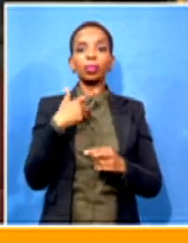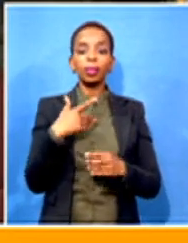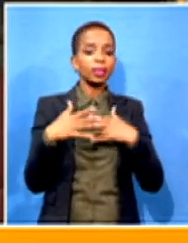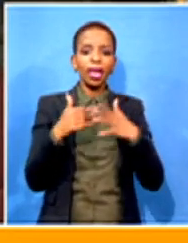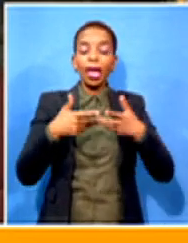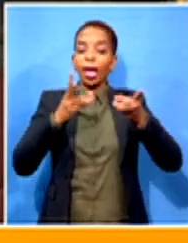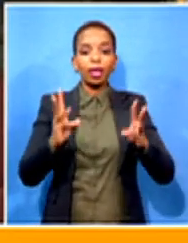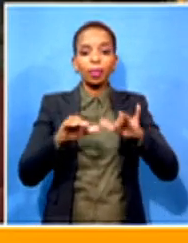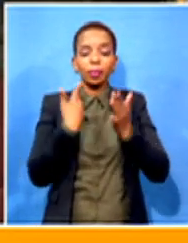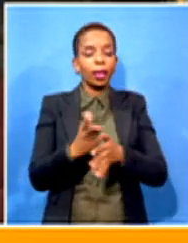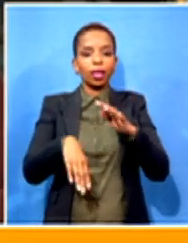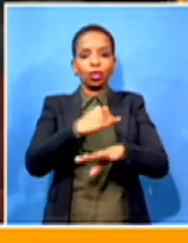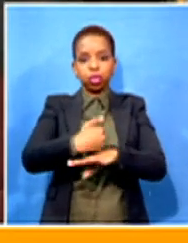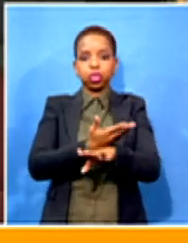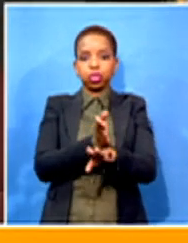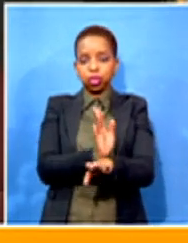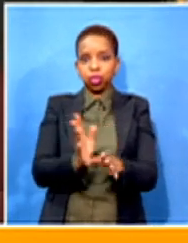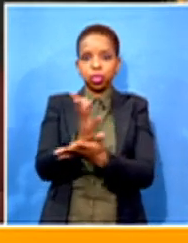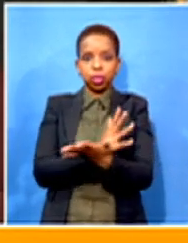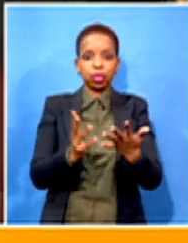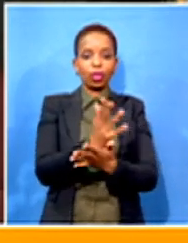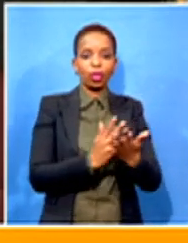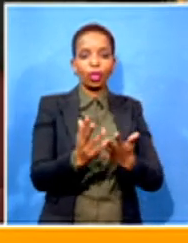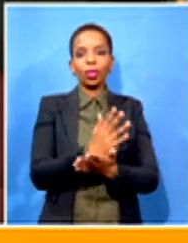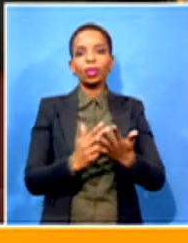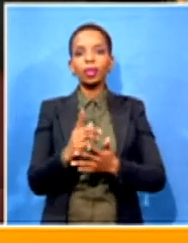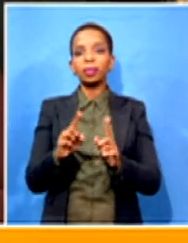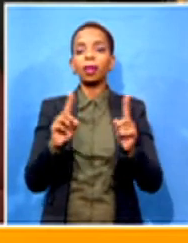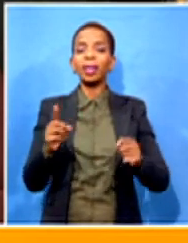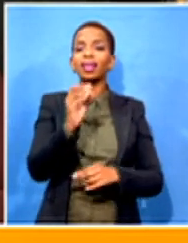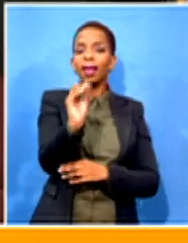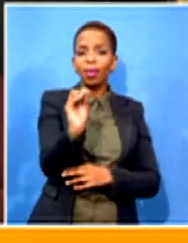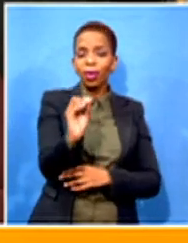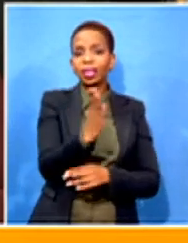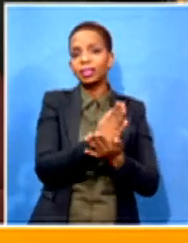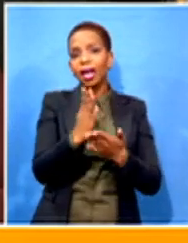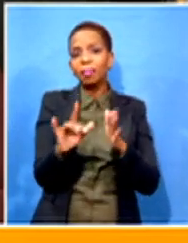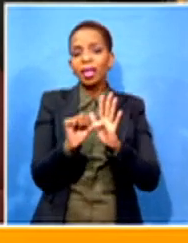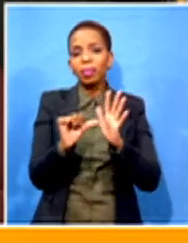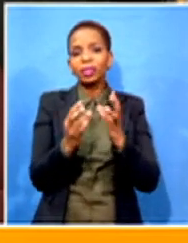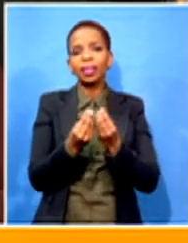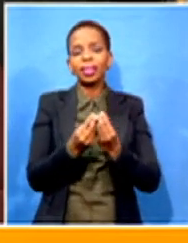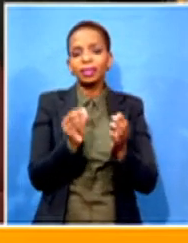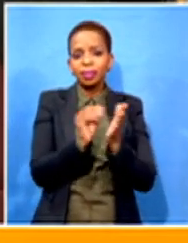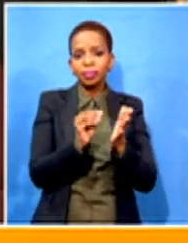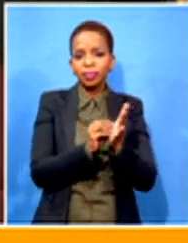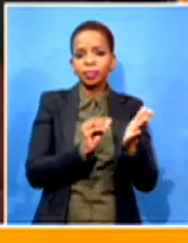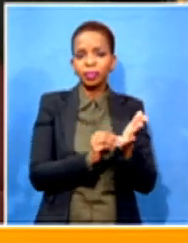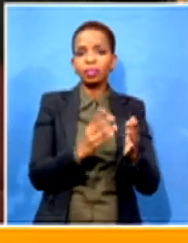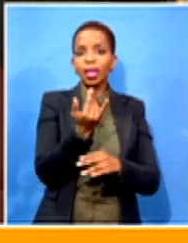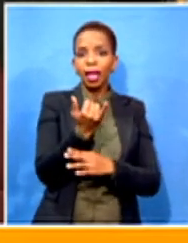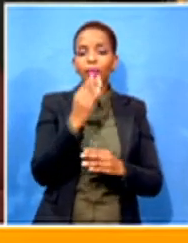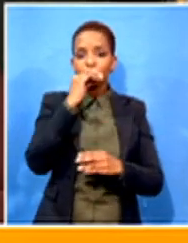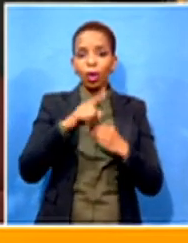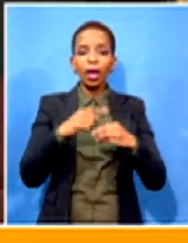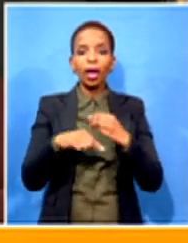keep talking. I'm going to stop the talking. But I think there are some important touch points to be made there, Leanne. We talk about the comorbidities,